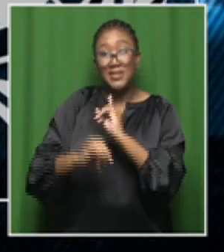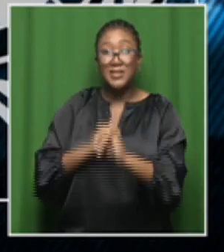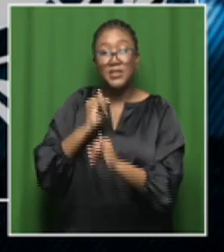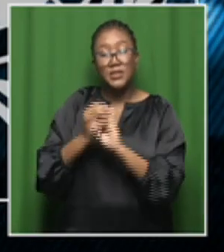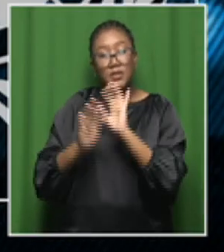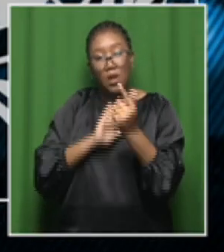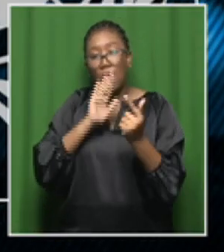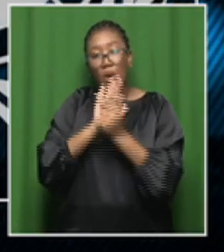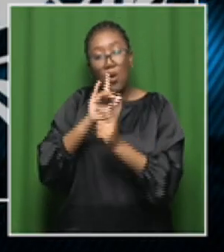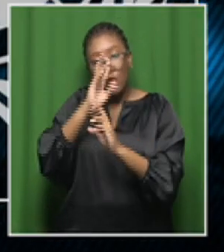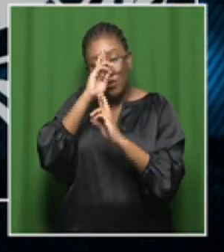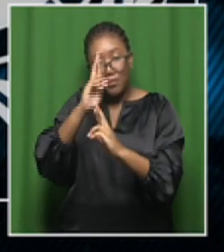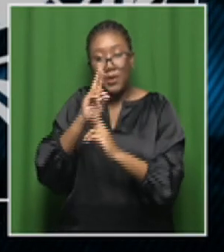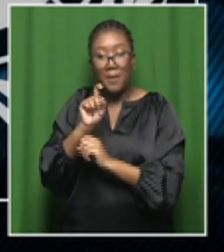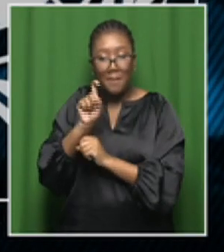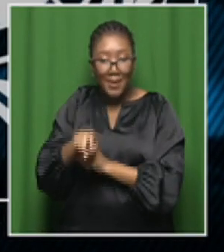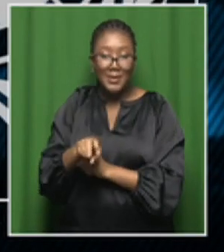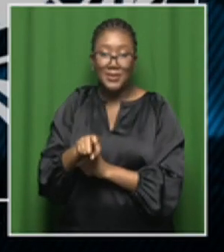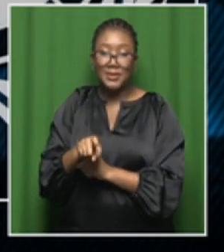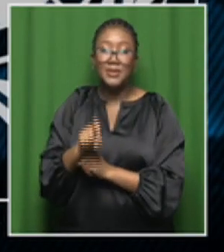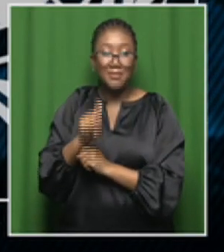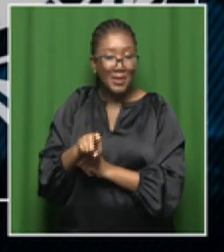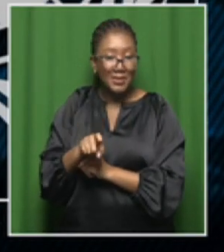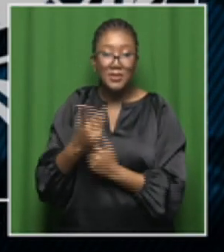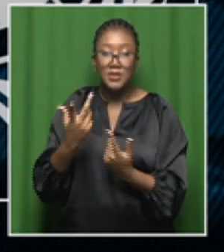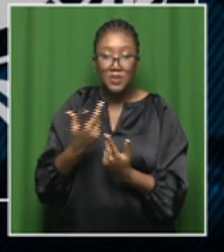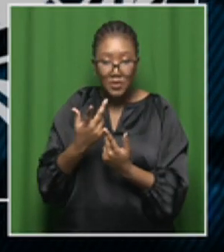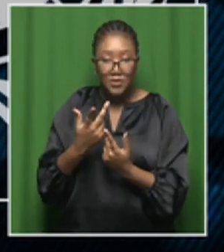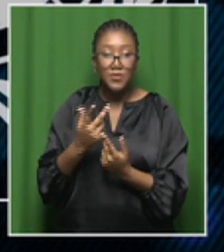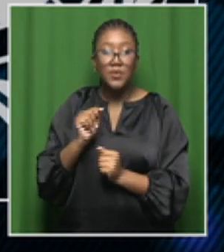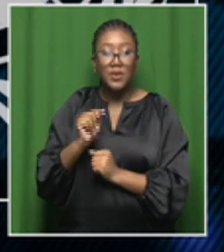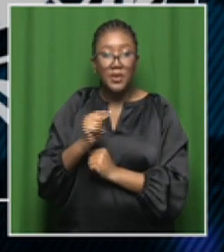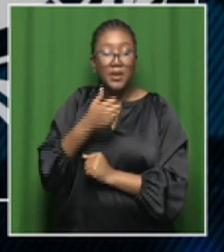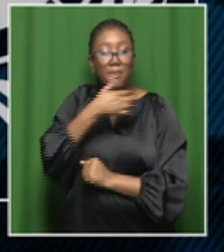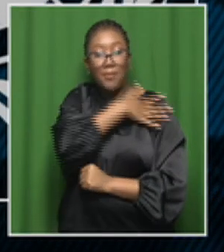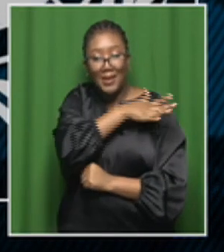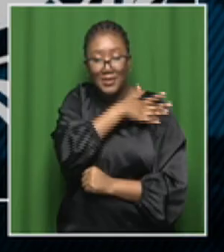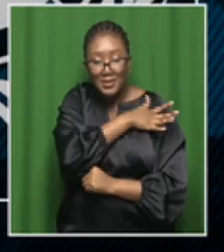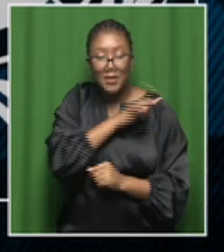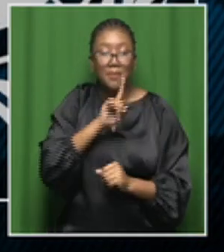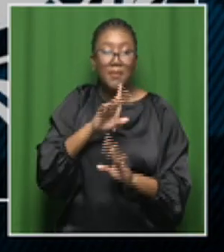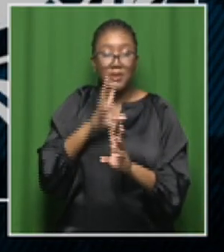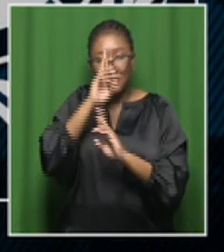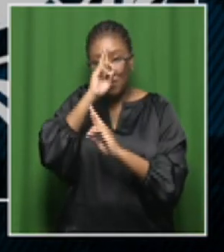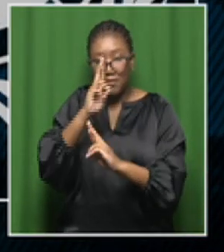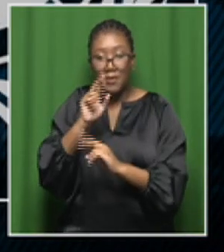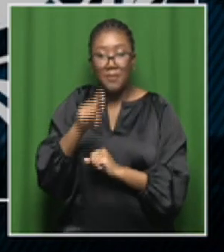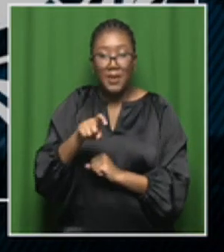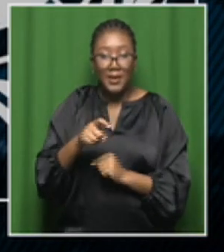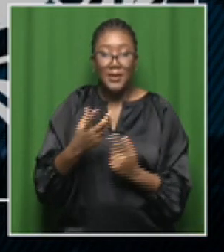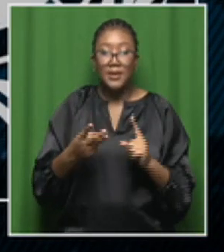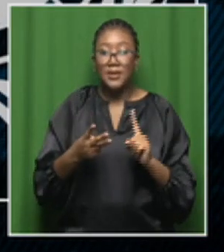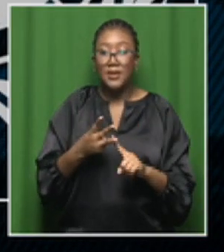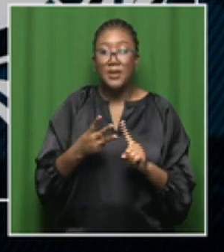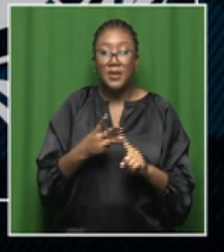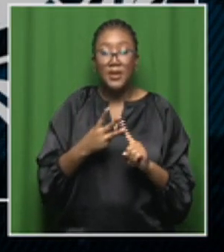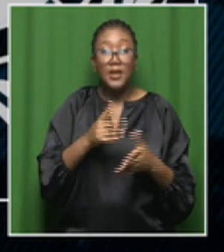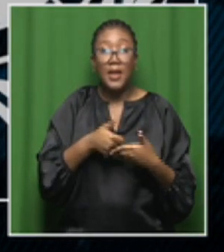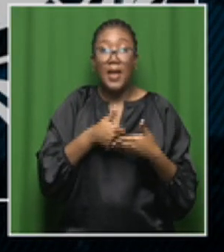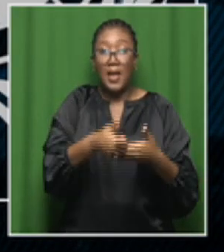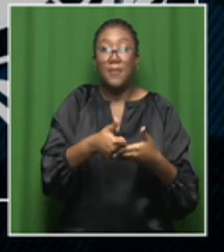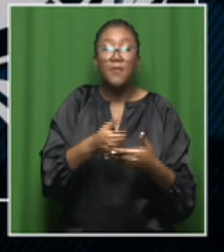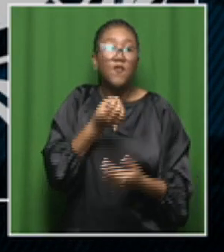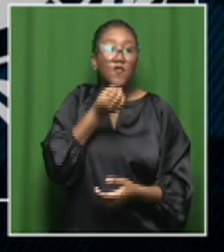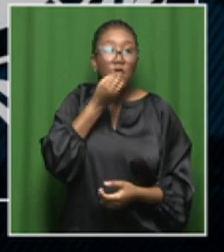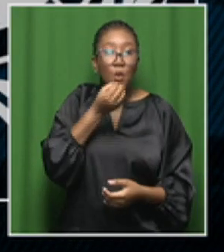the occupied Palestinian territories, including the protection of civilians, from access to life-saving aid to the release